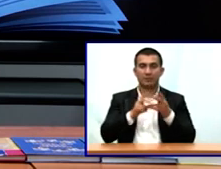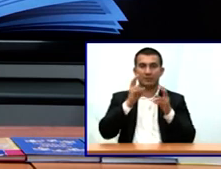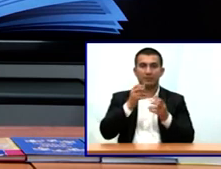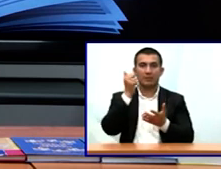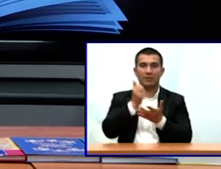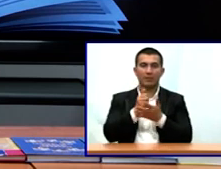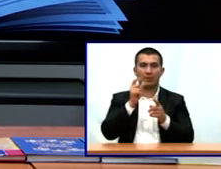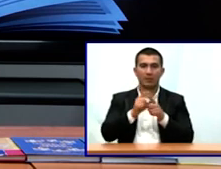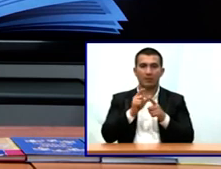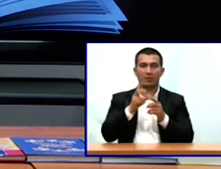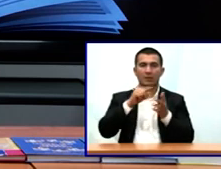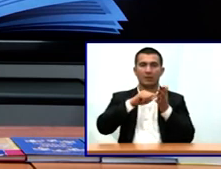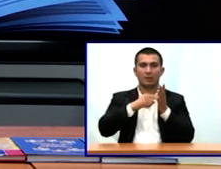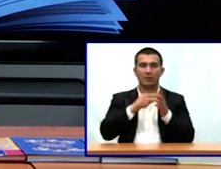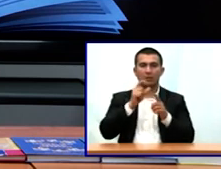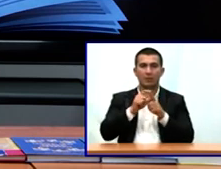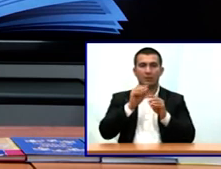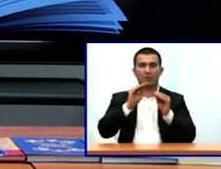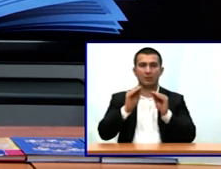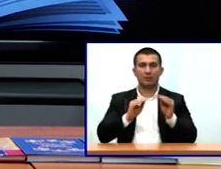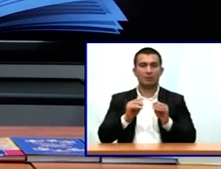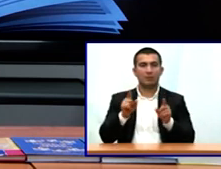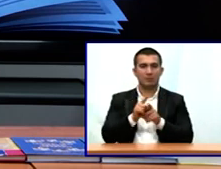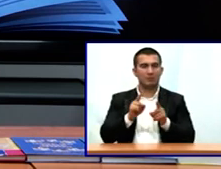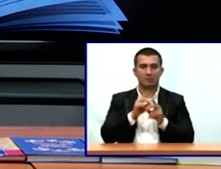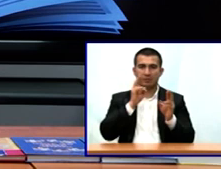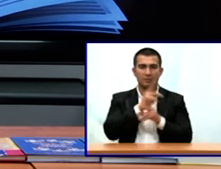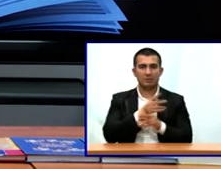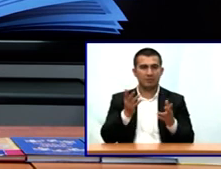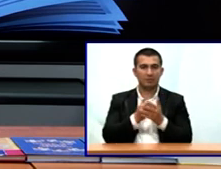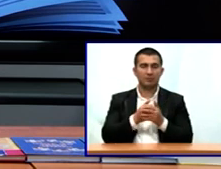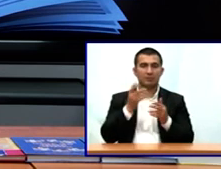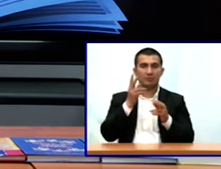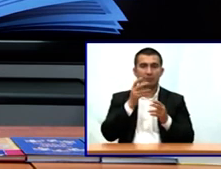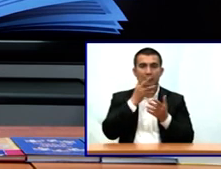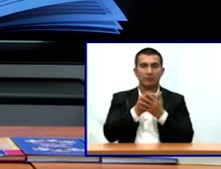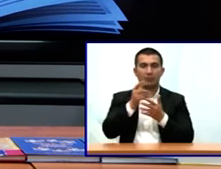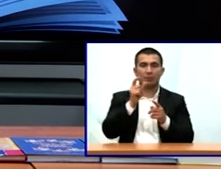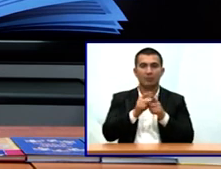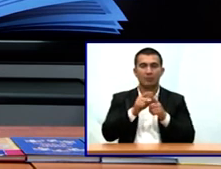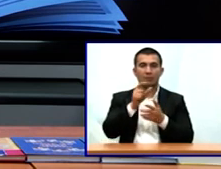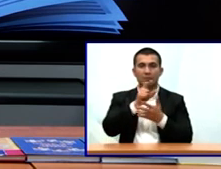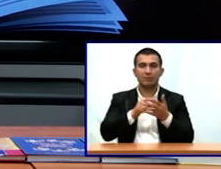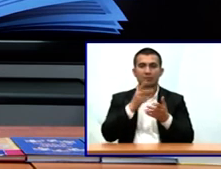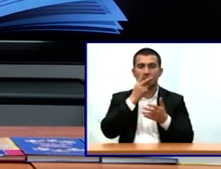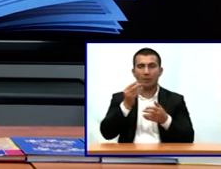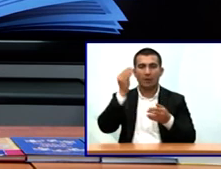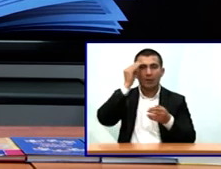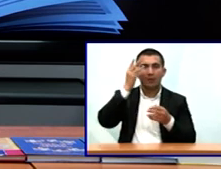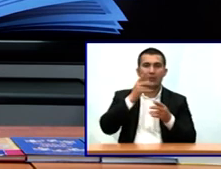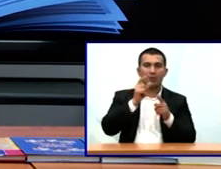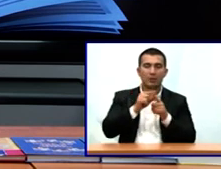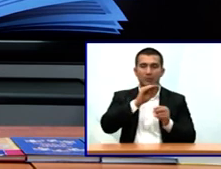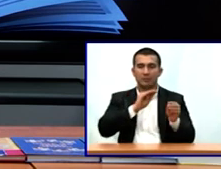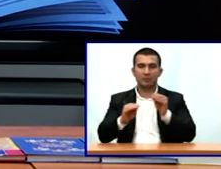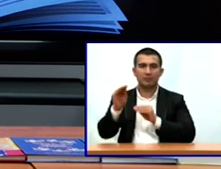so'zni nuqtalar o'rniga qo'yishimiz to'g'ri bo'lmas ekan. Biz matndan kelib chiqqan holatda ma'nodosh